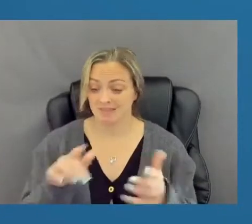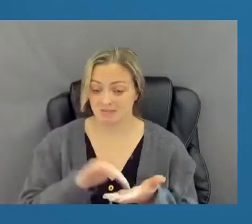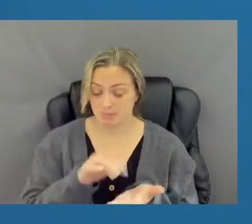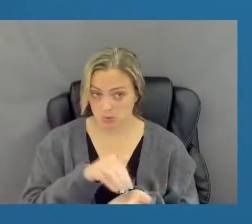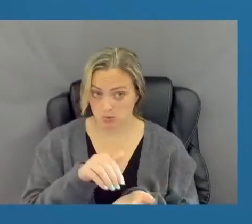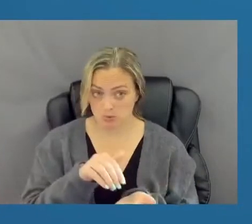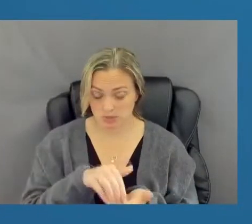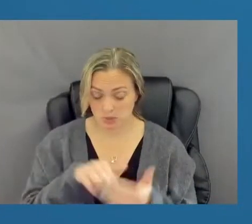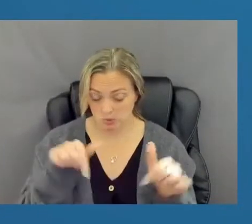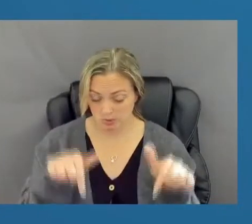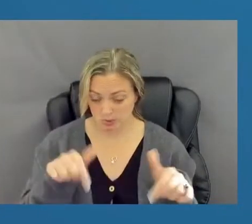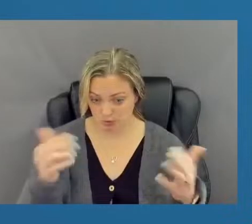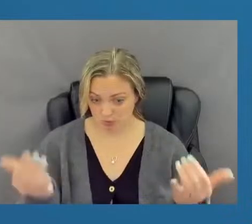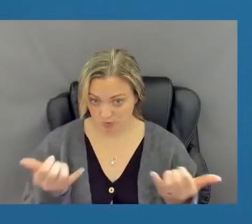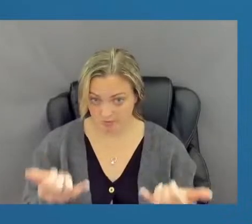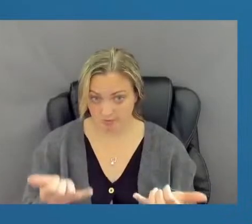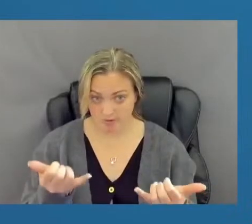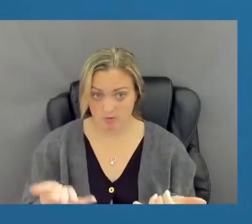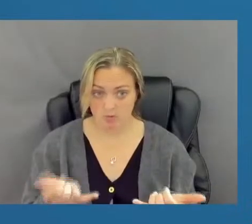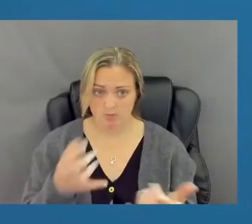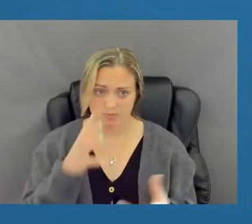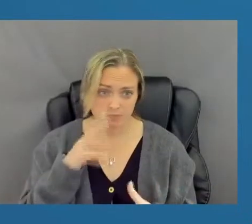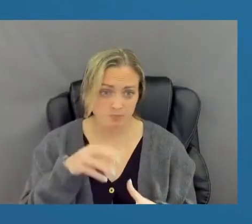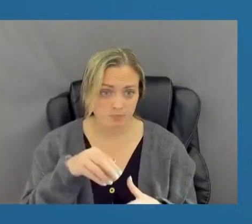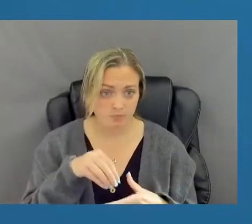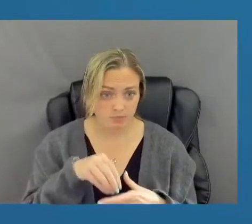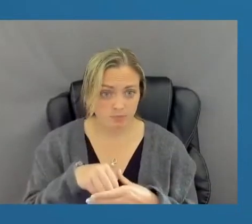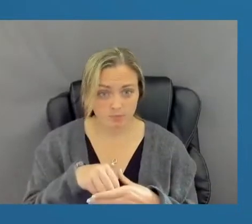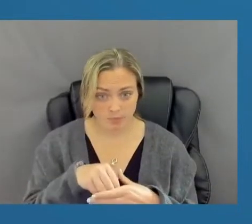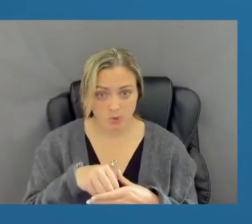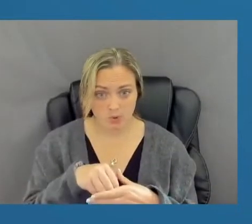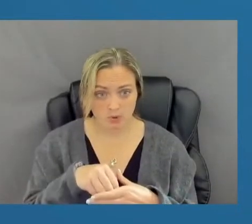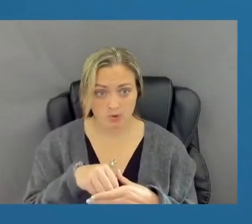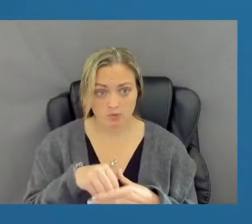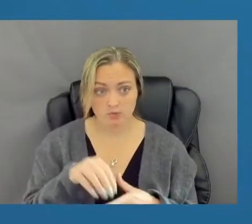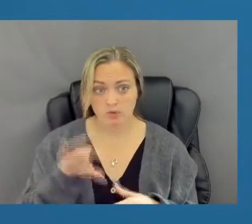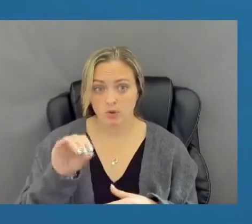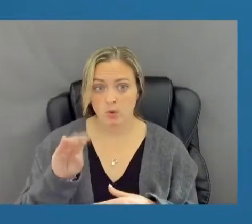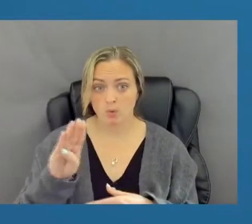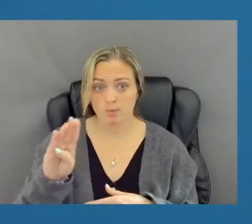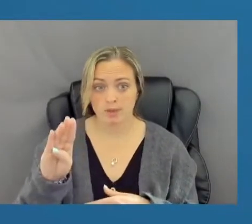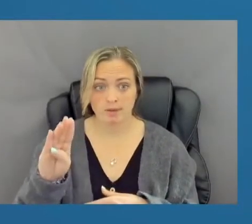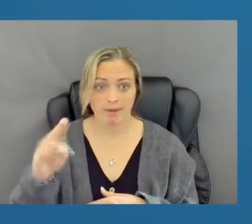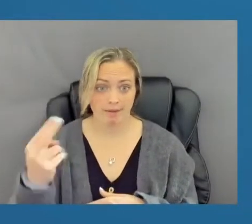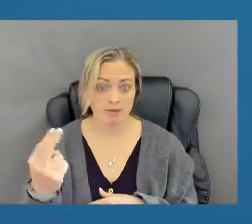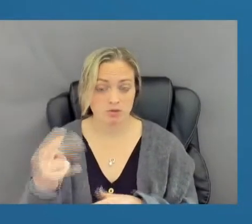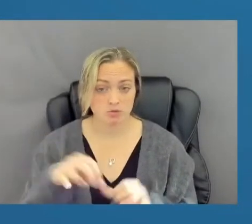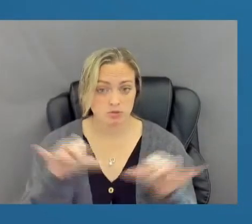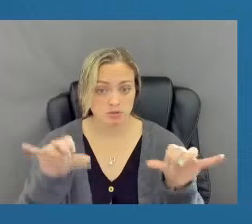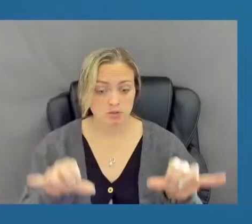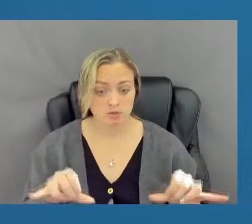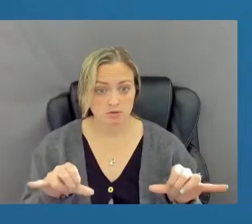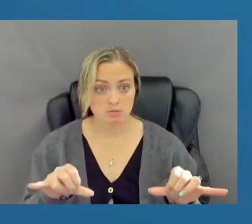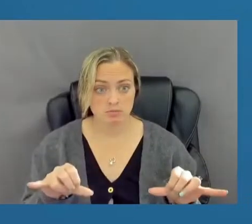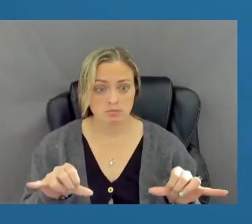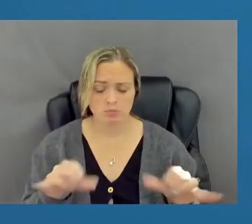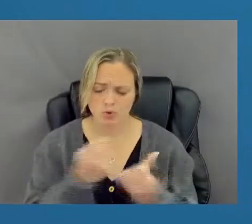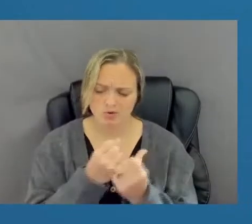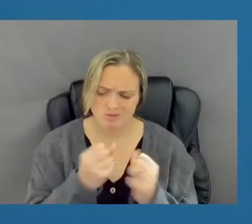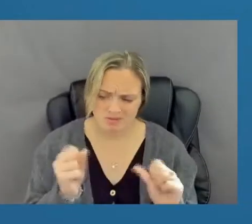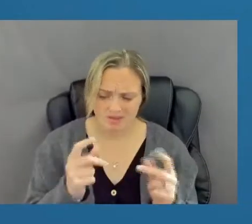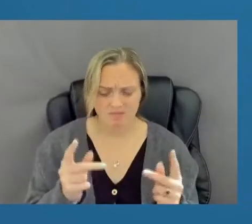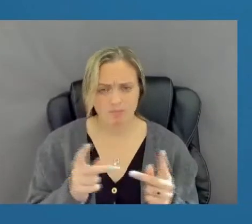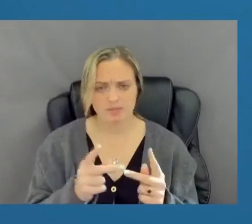now, is part of the OBHS system, which we are a safety net.